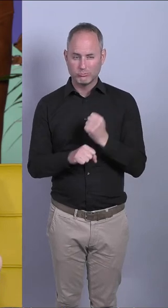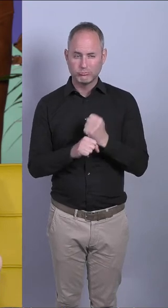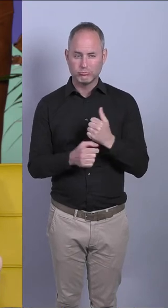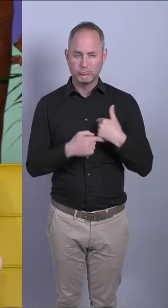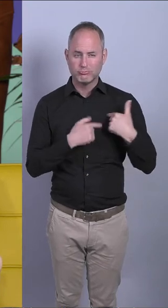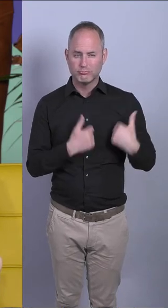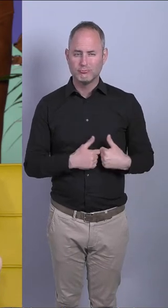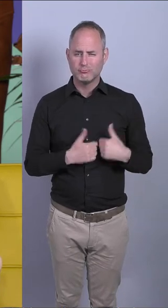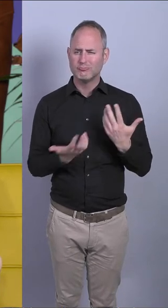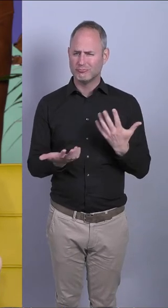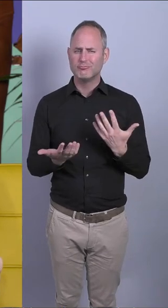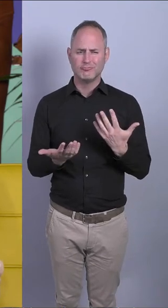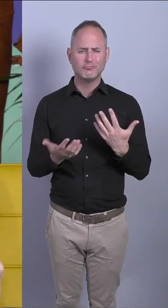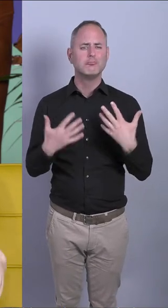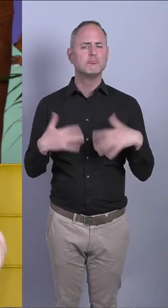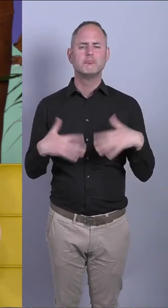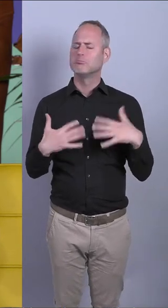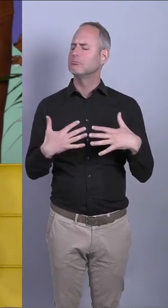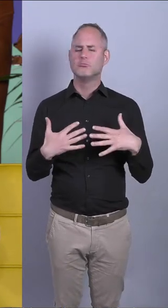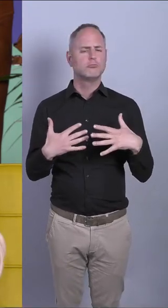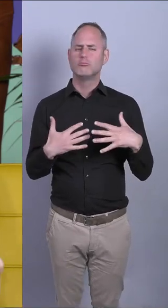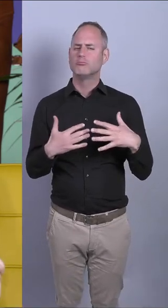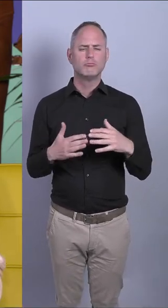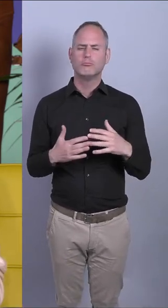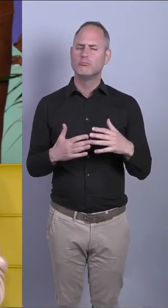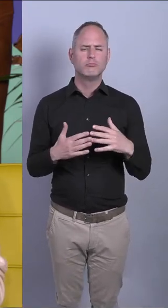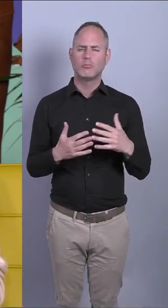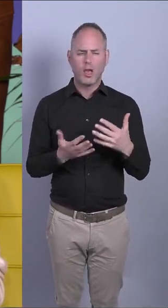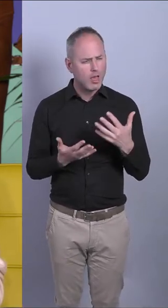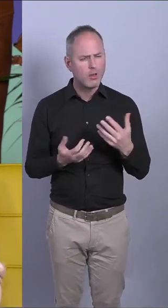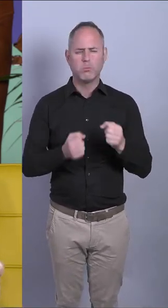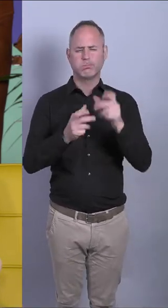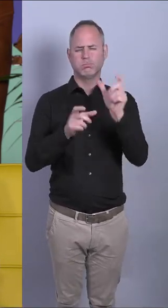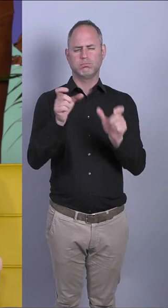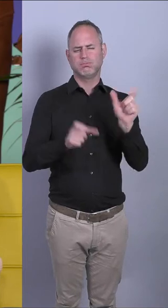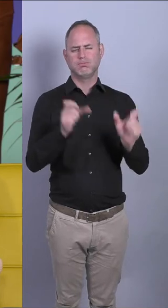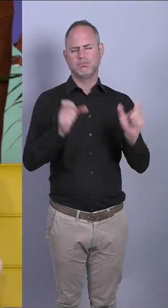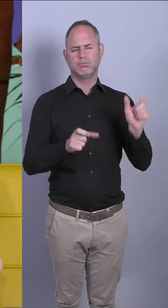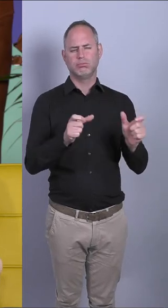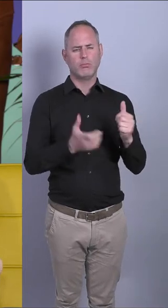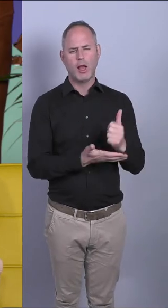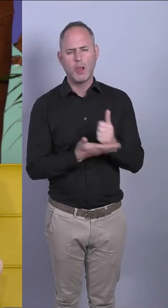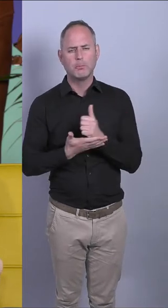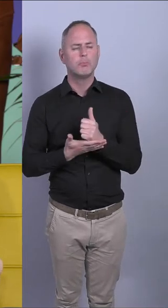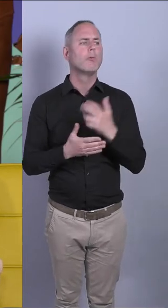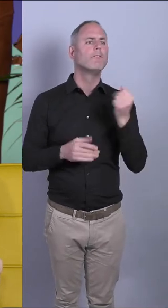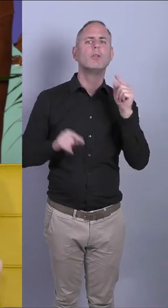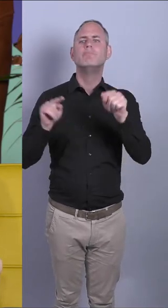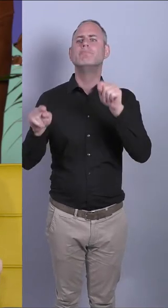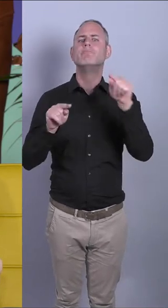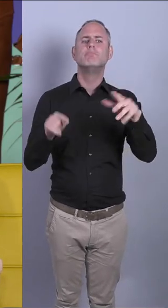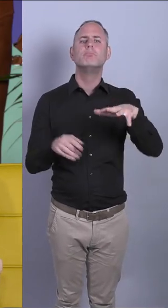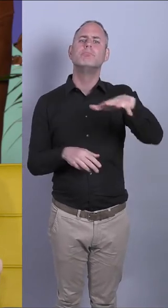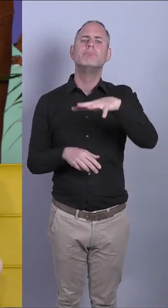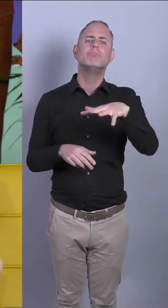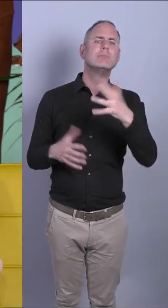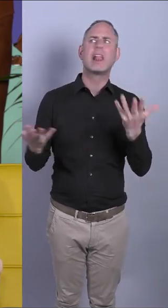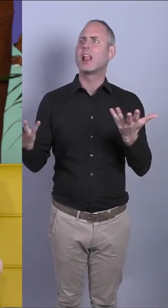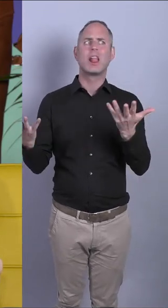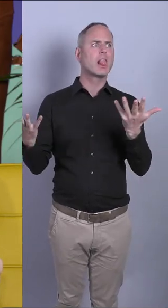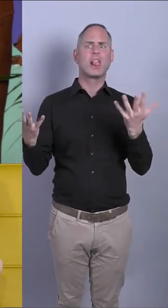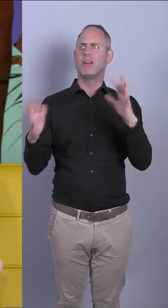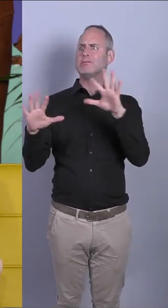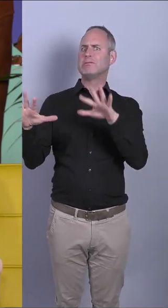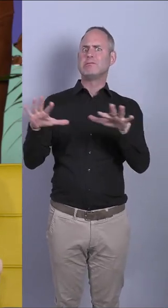Well, I'd say the same thing. They're supporting us in many different ways. For example, when we need to find our